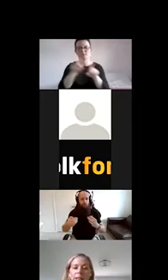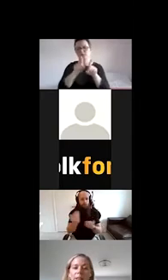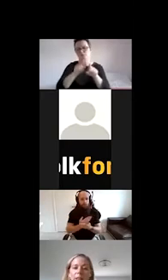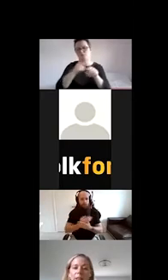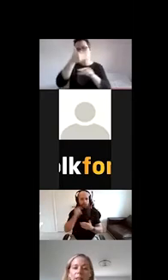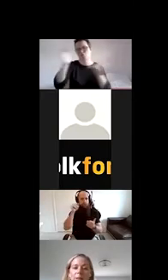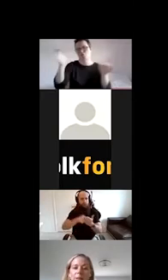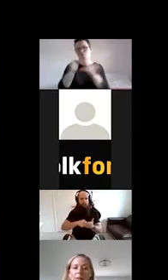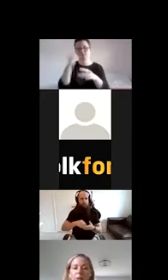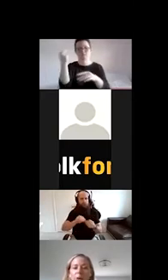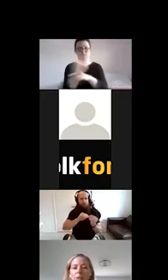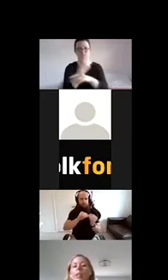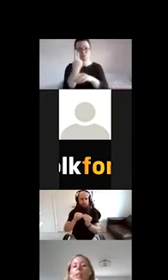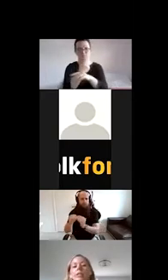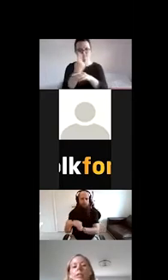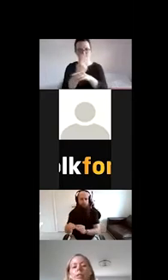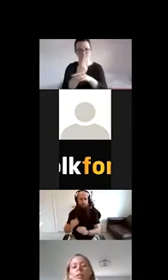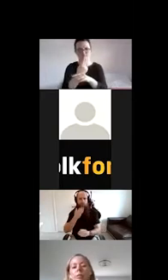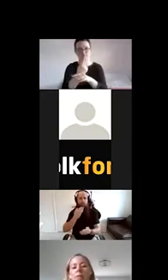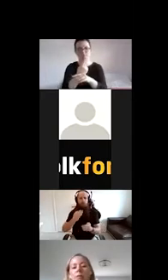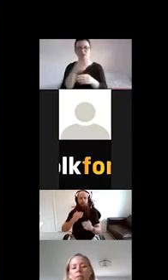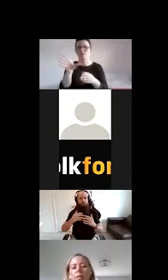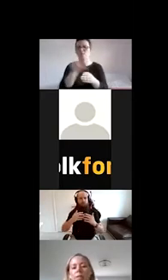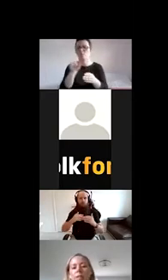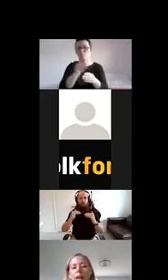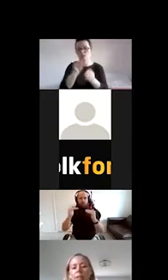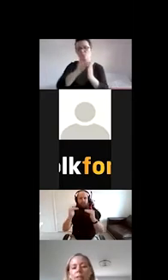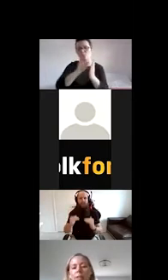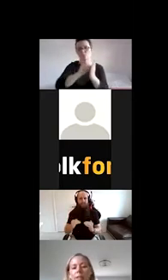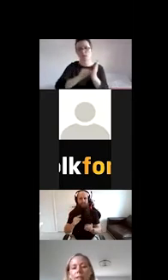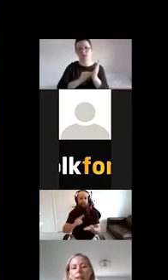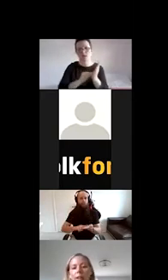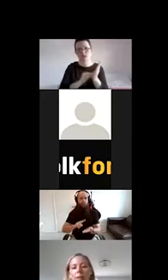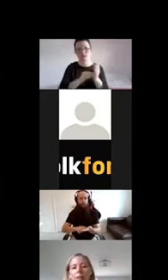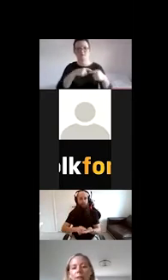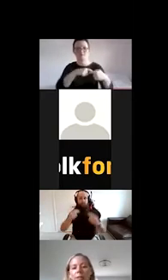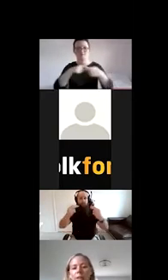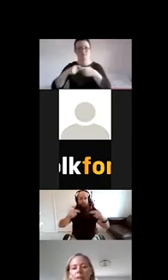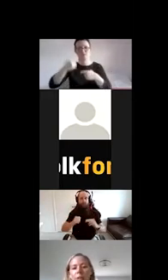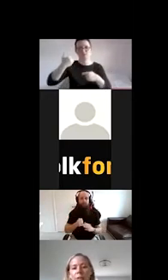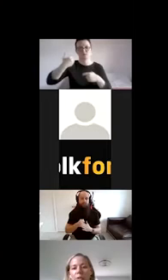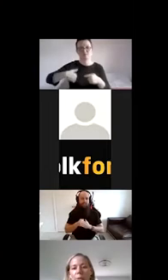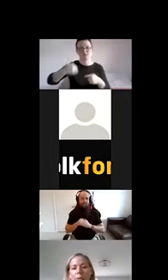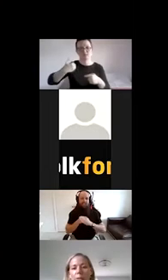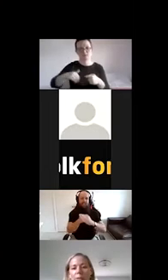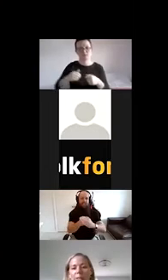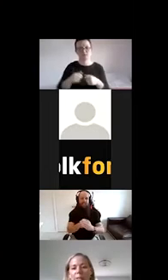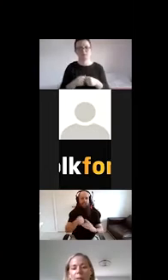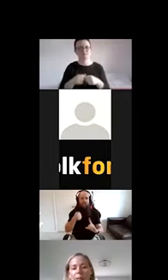data. We would also like to see strengthened advocacy and lobbying on inclusion of persons with